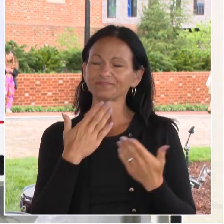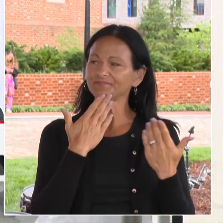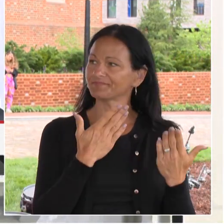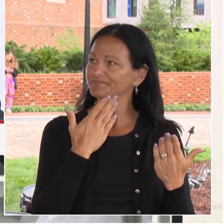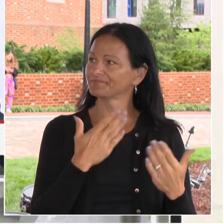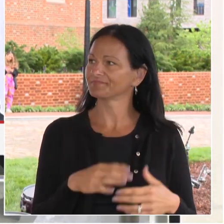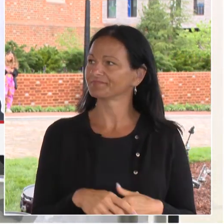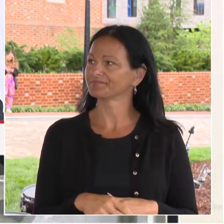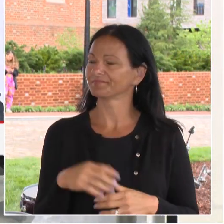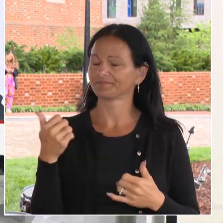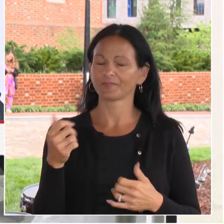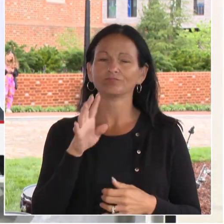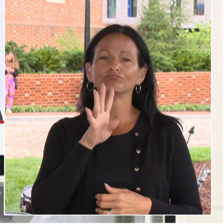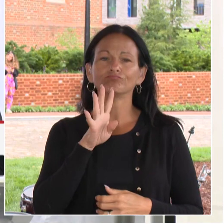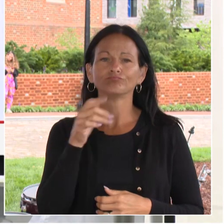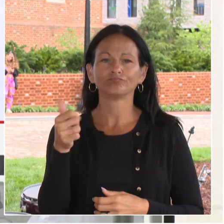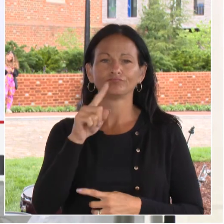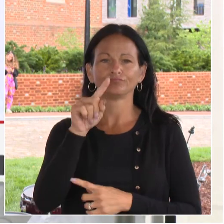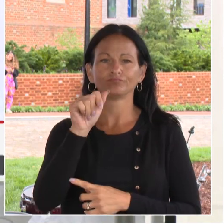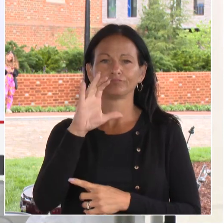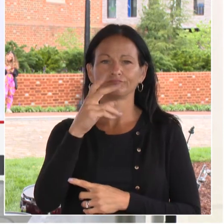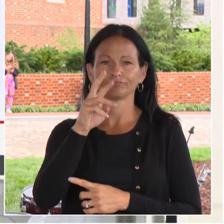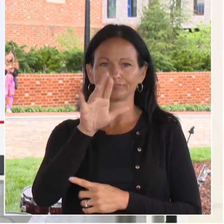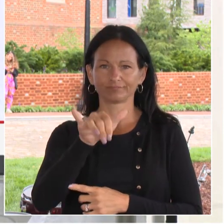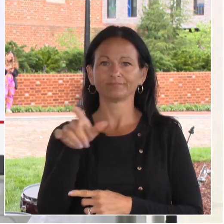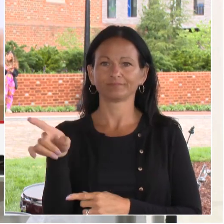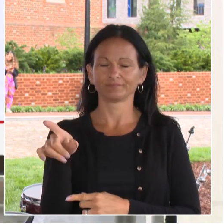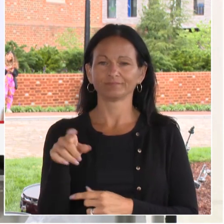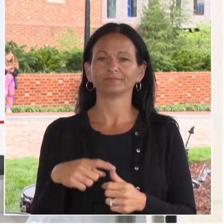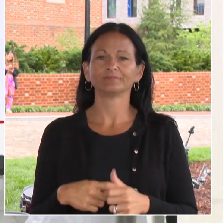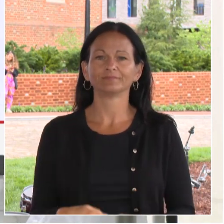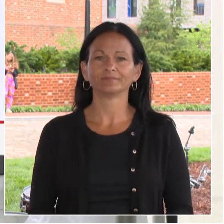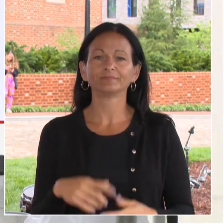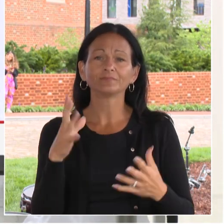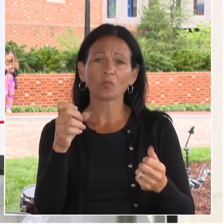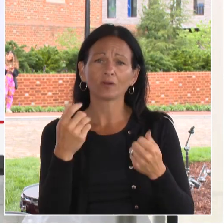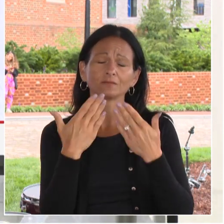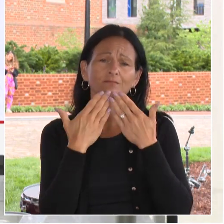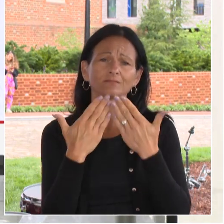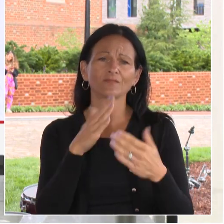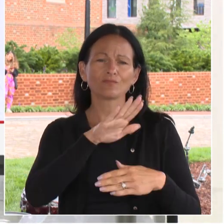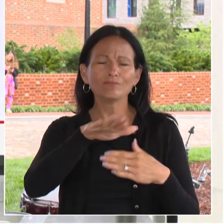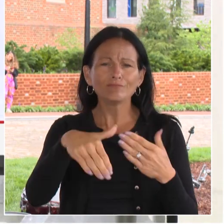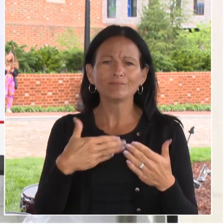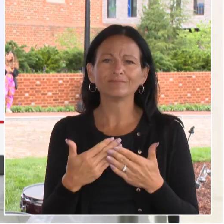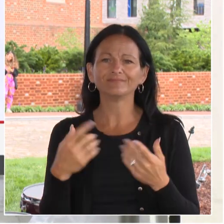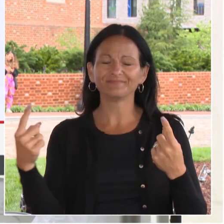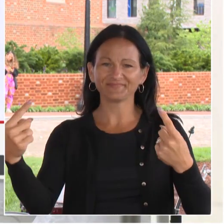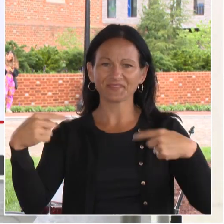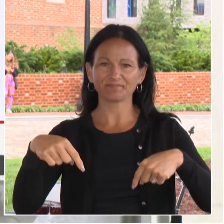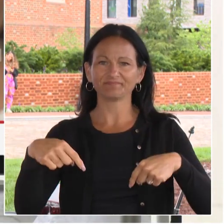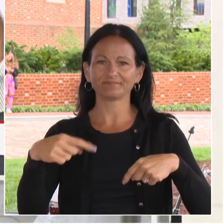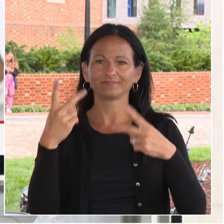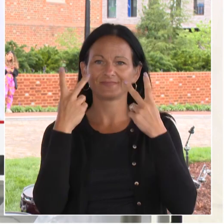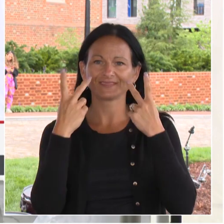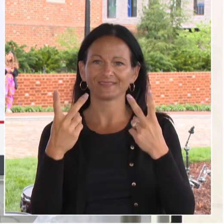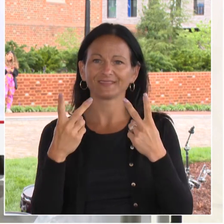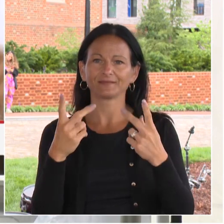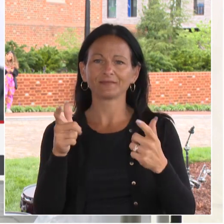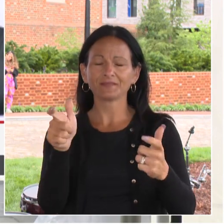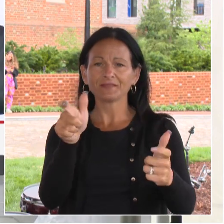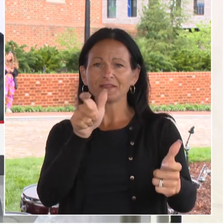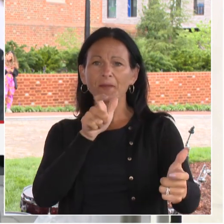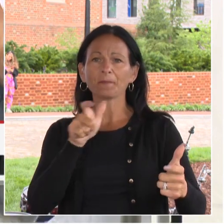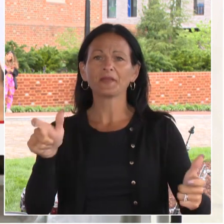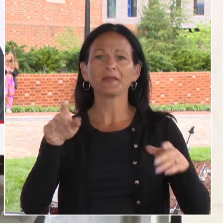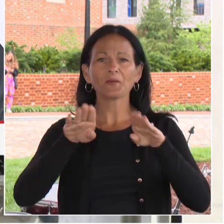nice. So, I'd like to thank all of you for coming out to celebrate the grand opening of City Ridge today. And